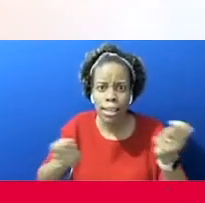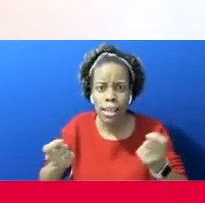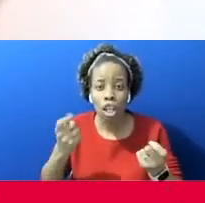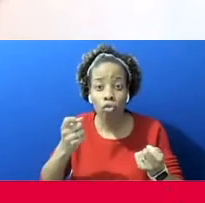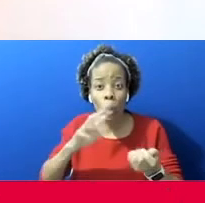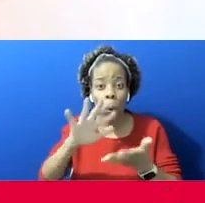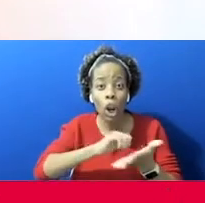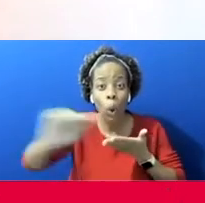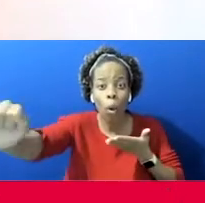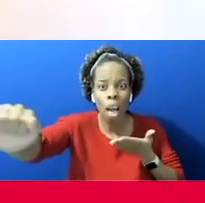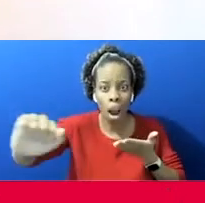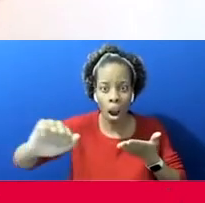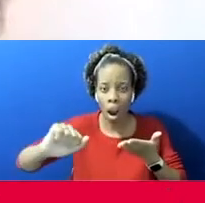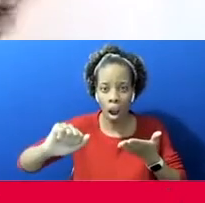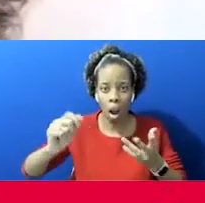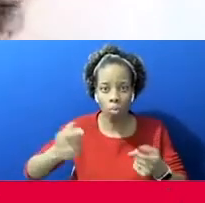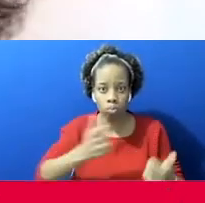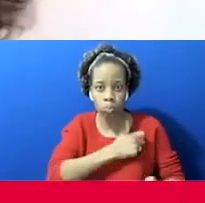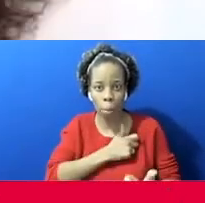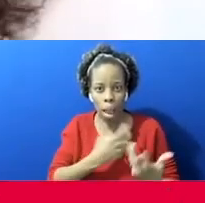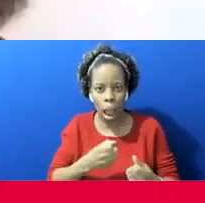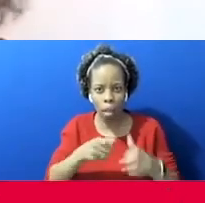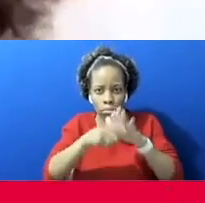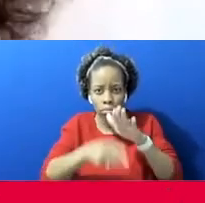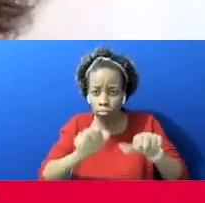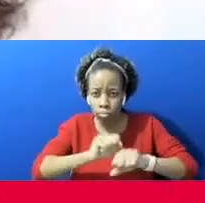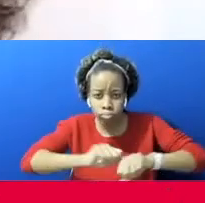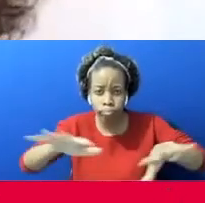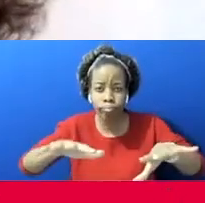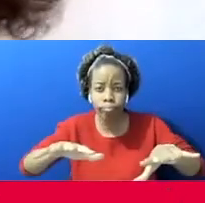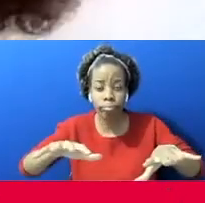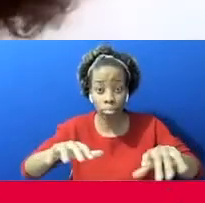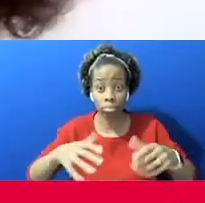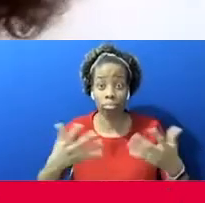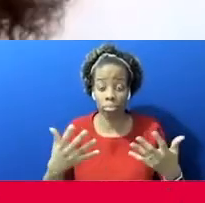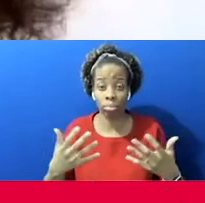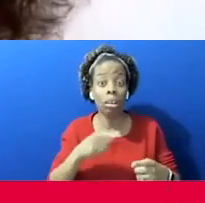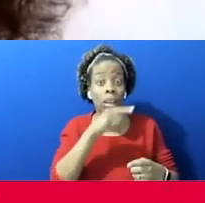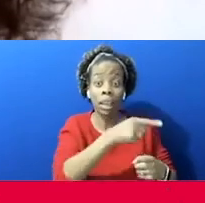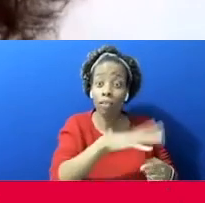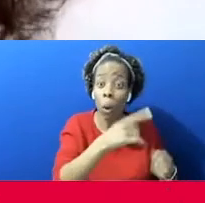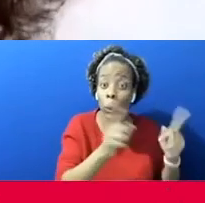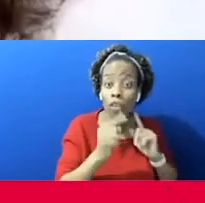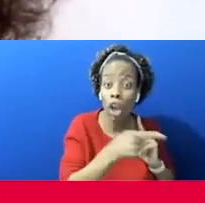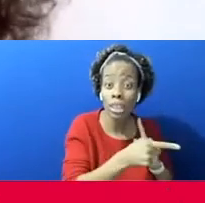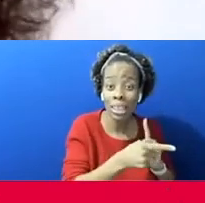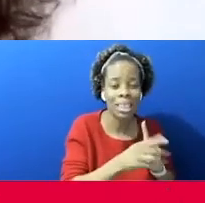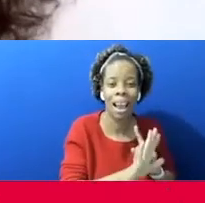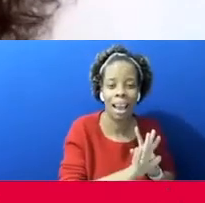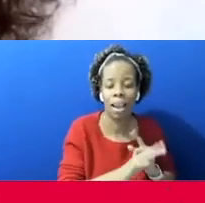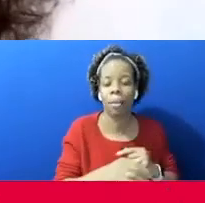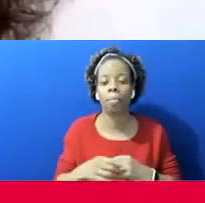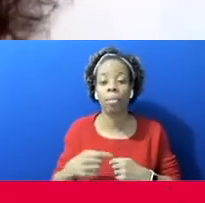is going to go into, and then that is how it's going to go to universities, etc. However, we do know that the